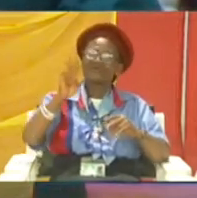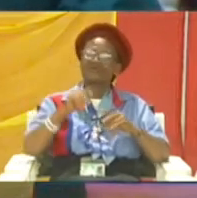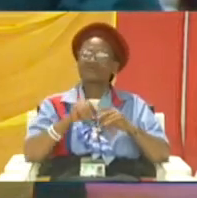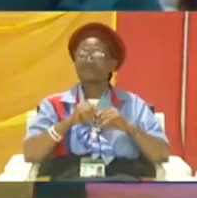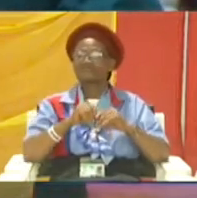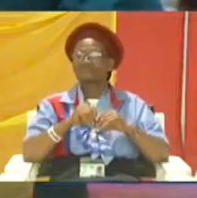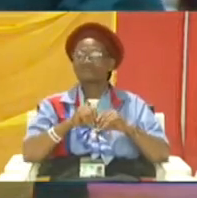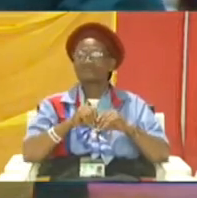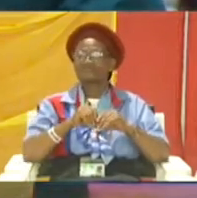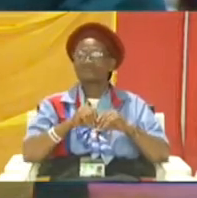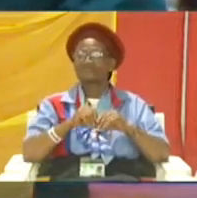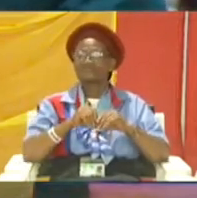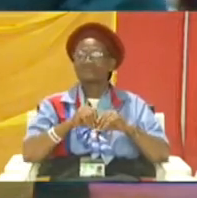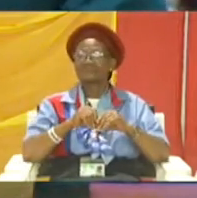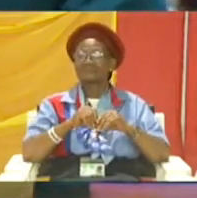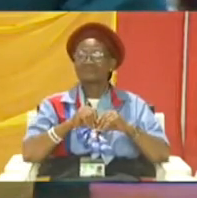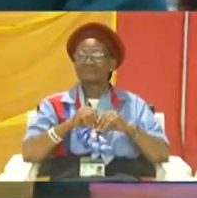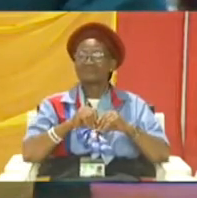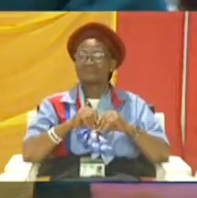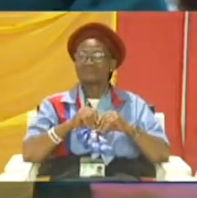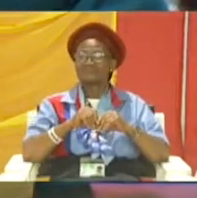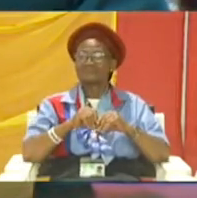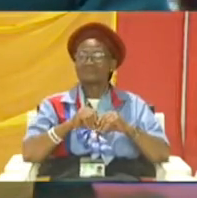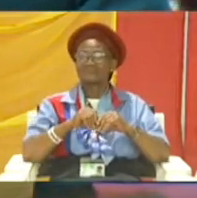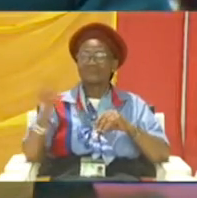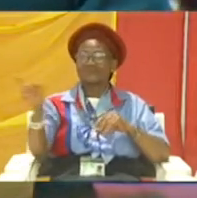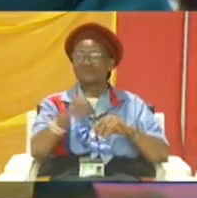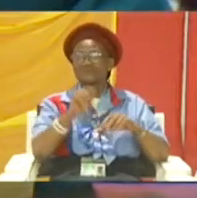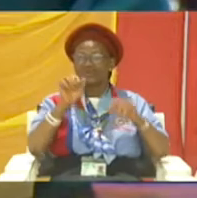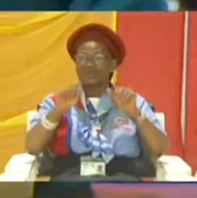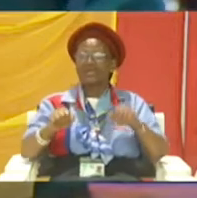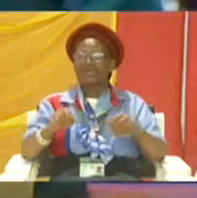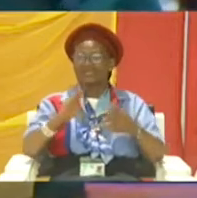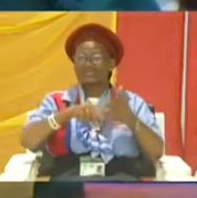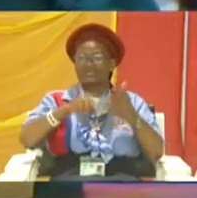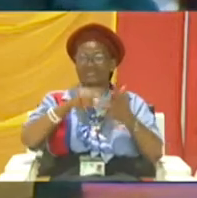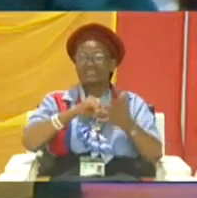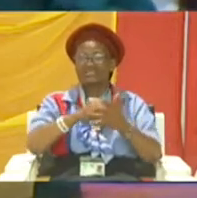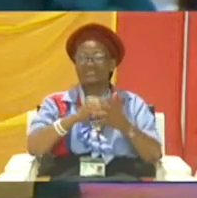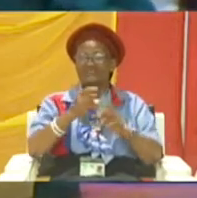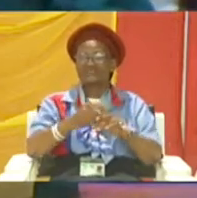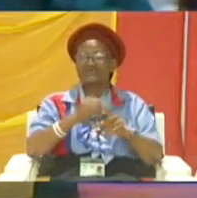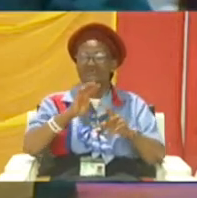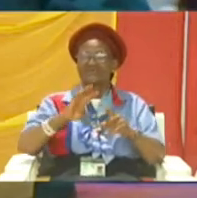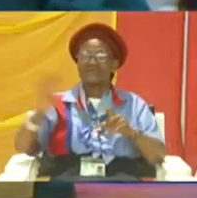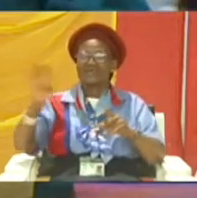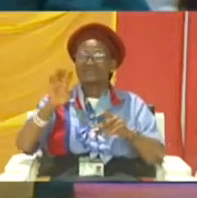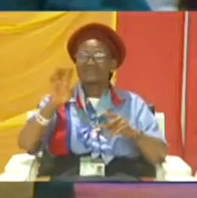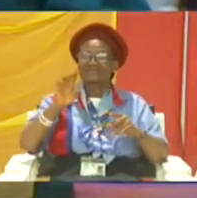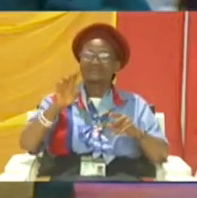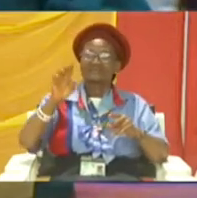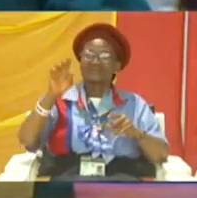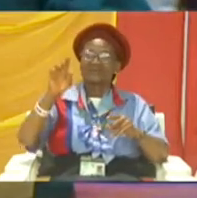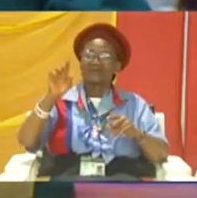Daniel ori ikerin. You can read it from verse 28 to 37. Ele ka lati ese ikeji dilogbon